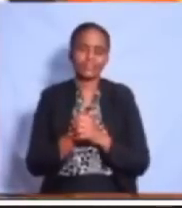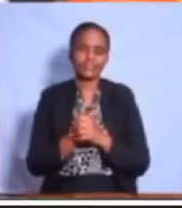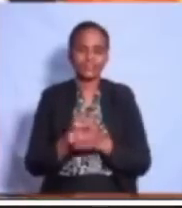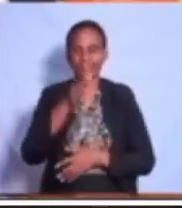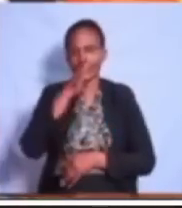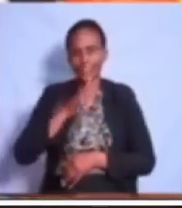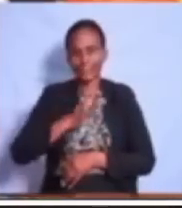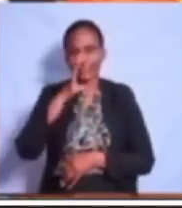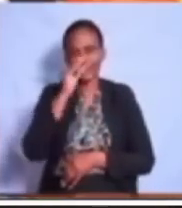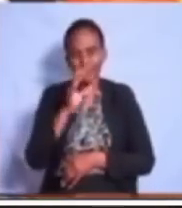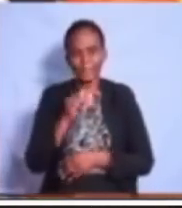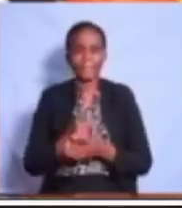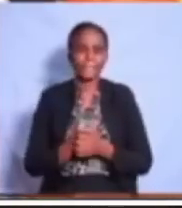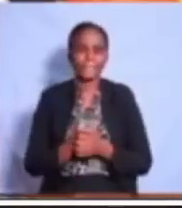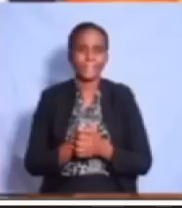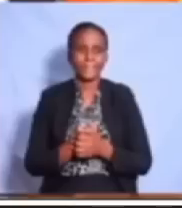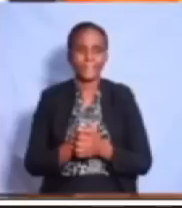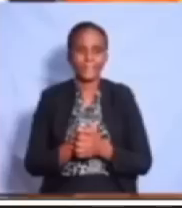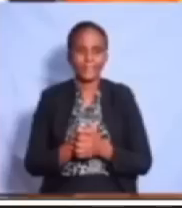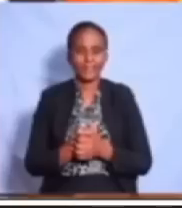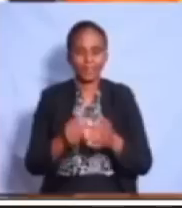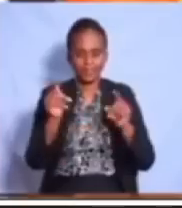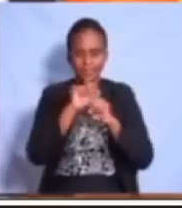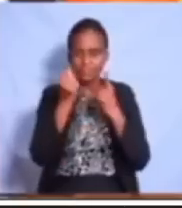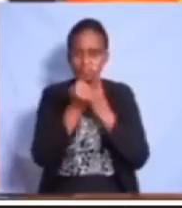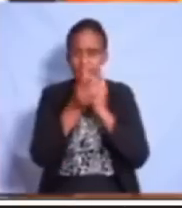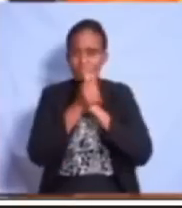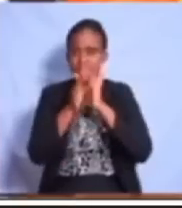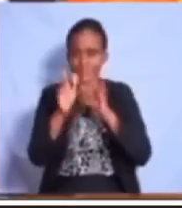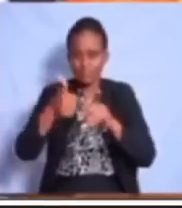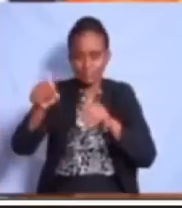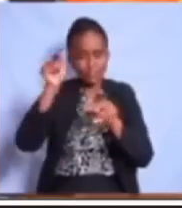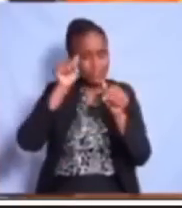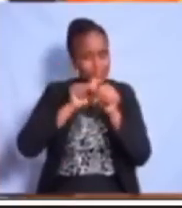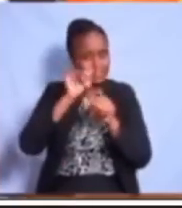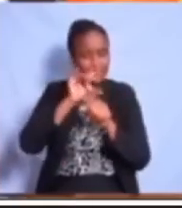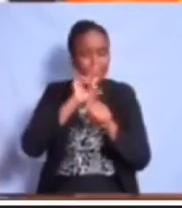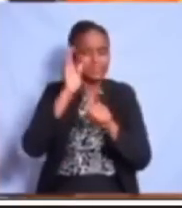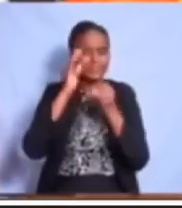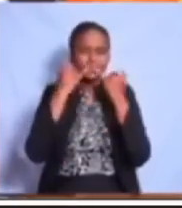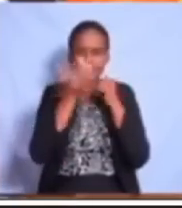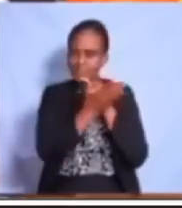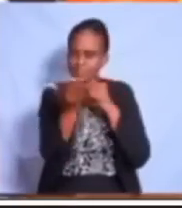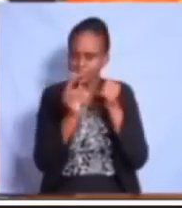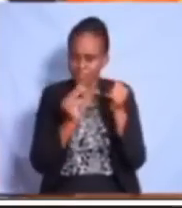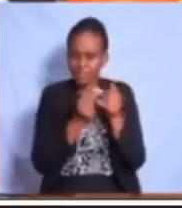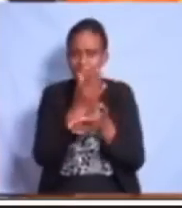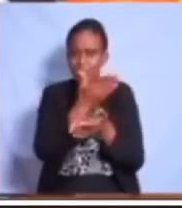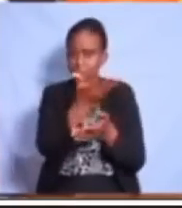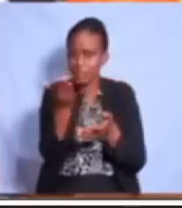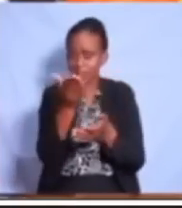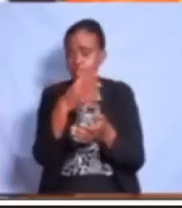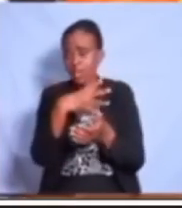Madam Speaker, the traditional leaders have agreed that they will inform some of us when some of you go to